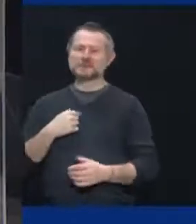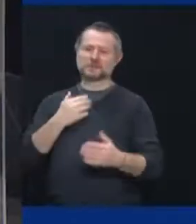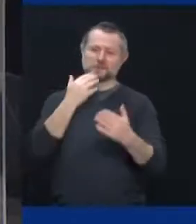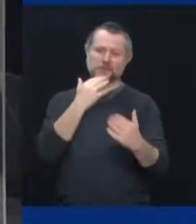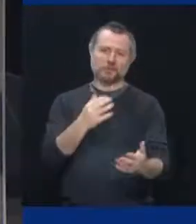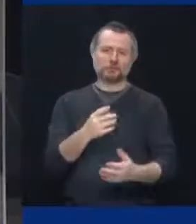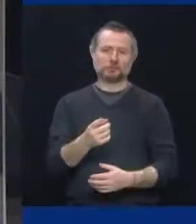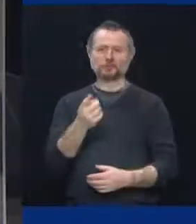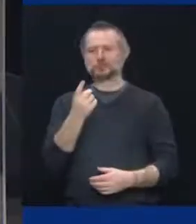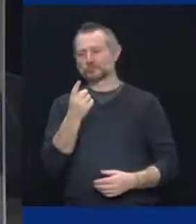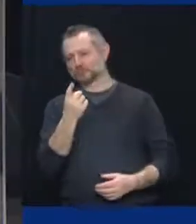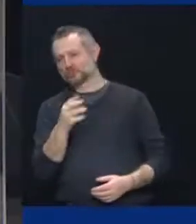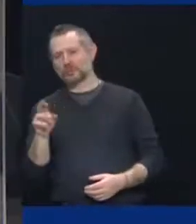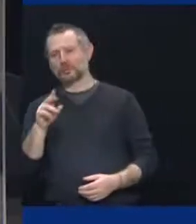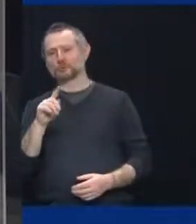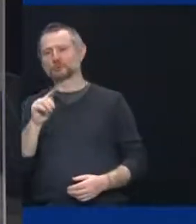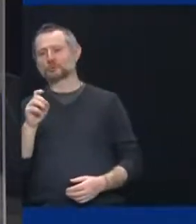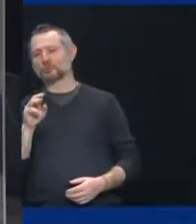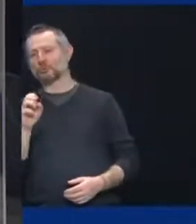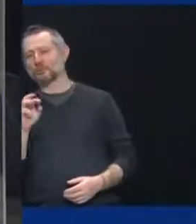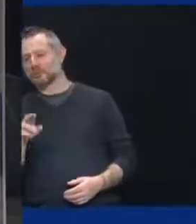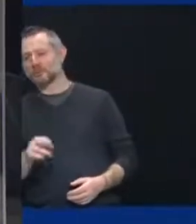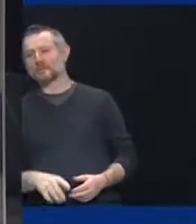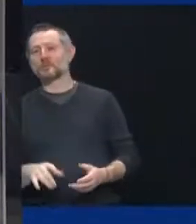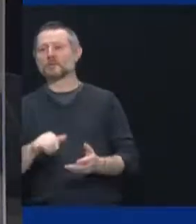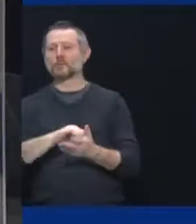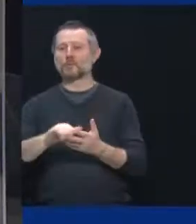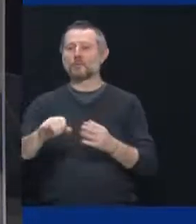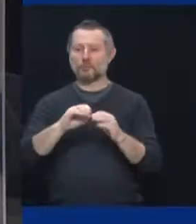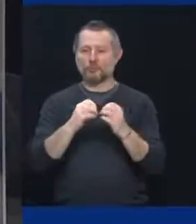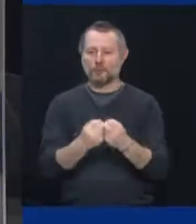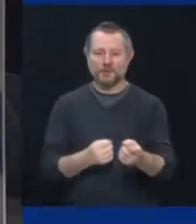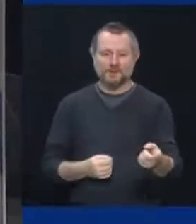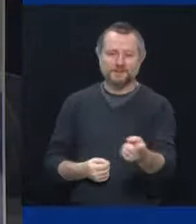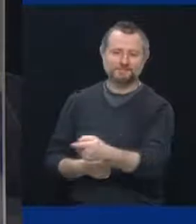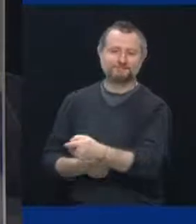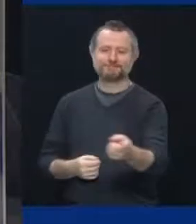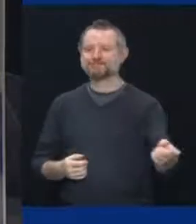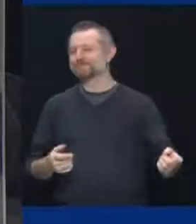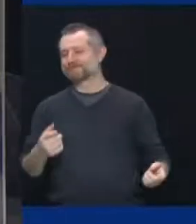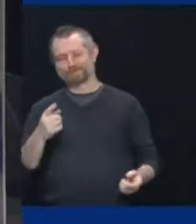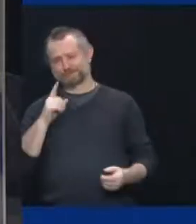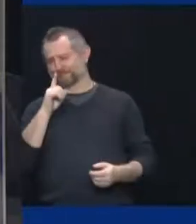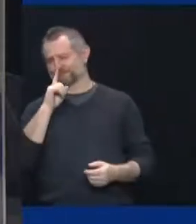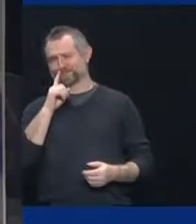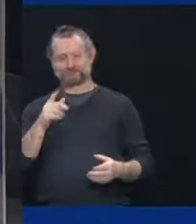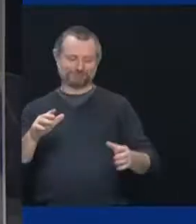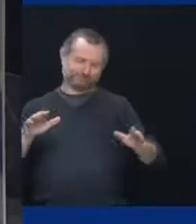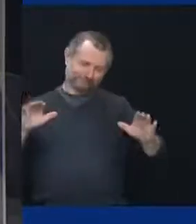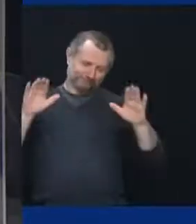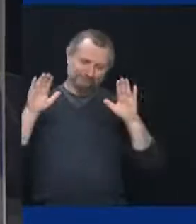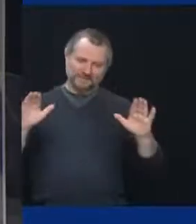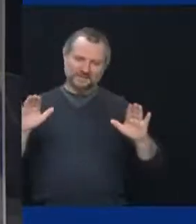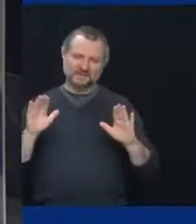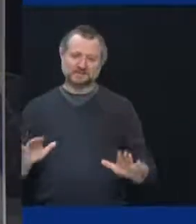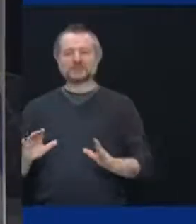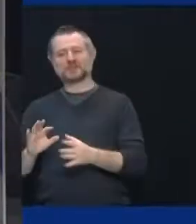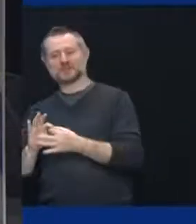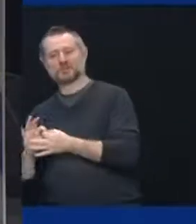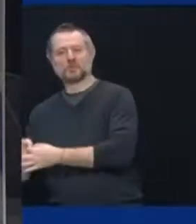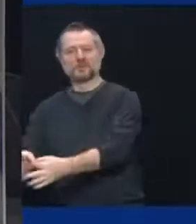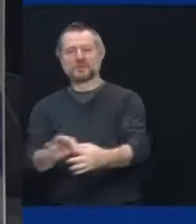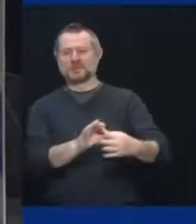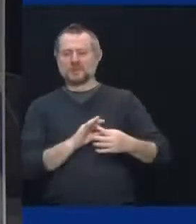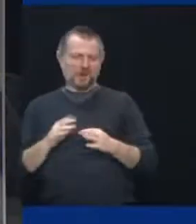Yankees organization. Randy has been terrific, especially as we coordinated over these last important months, and we'll continue to coordinate so we can do the